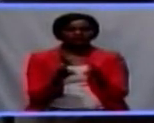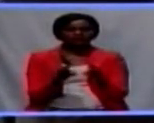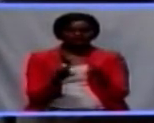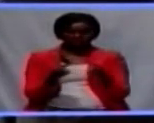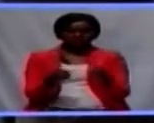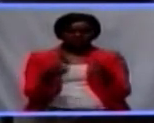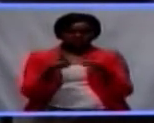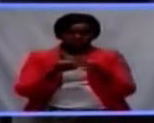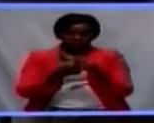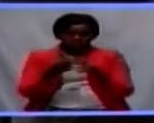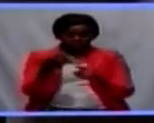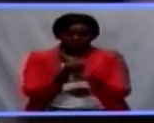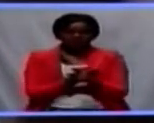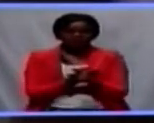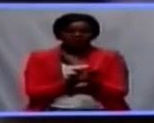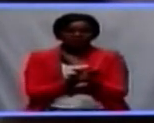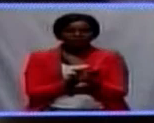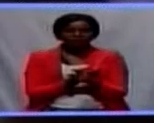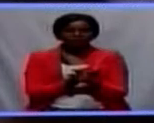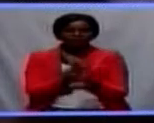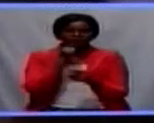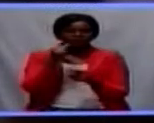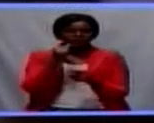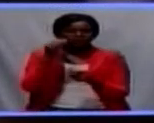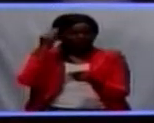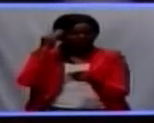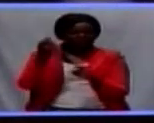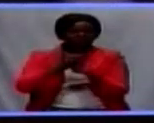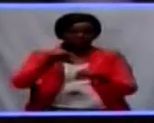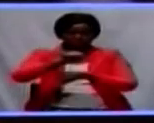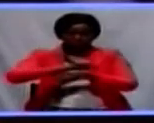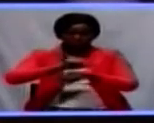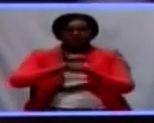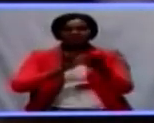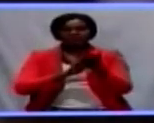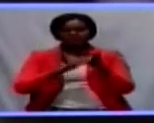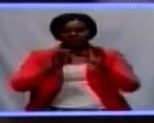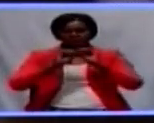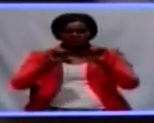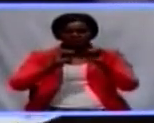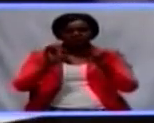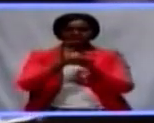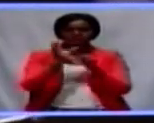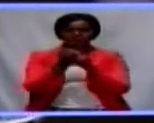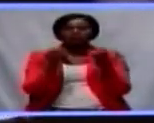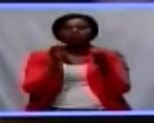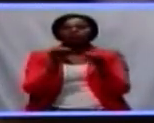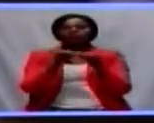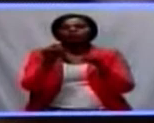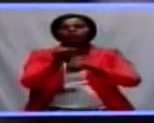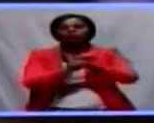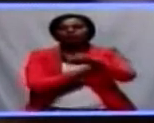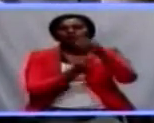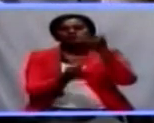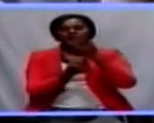starting from, I don't know, from secondary school? Shouldn't you inculcate a culture that should be more long-term so that